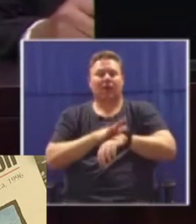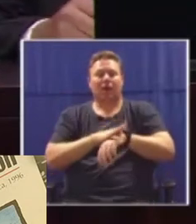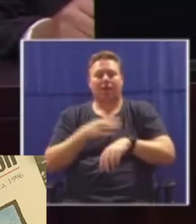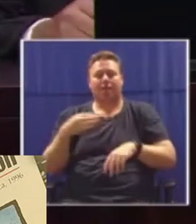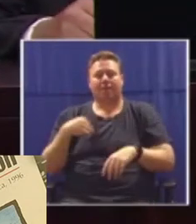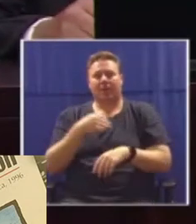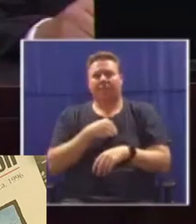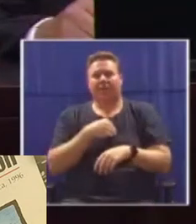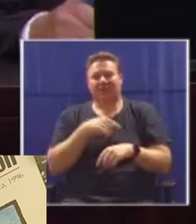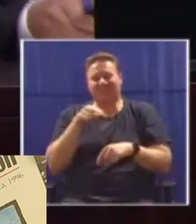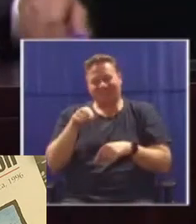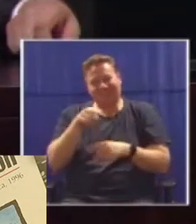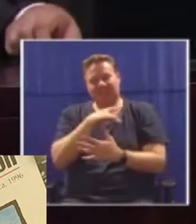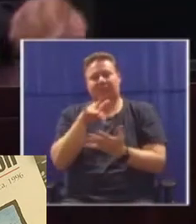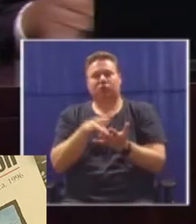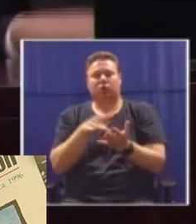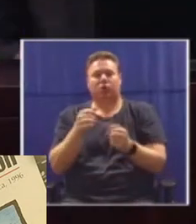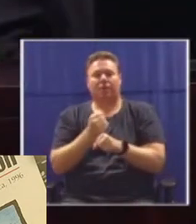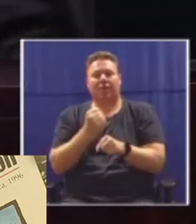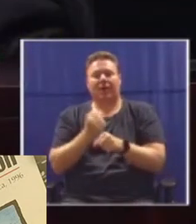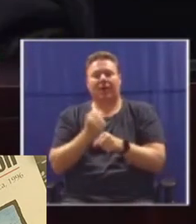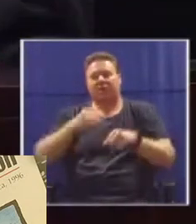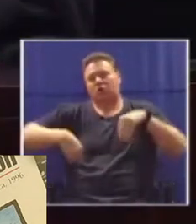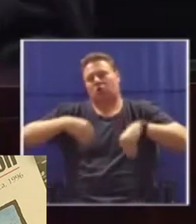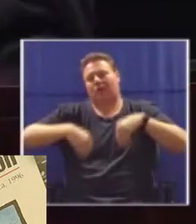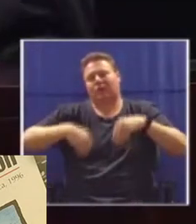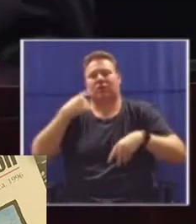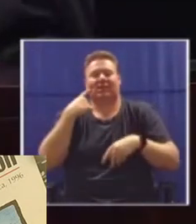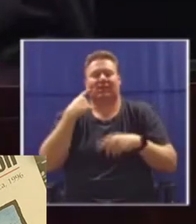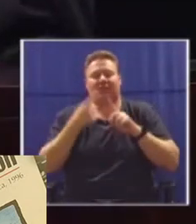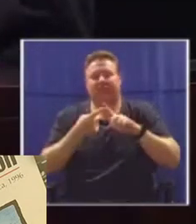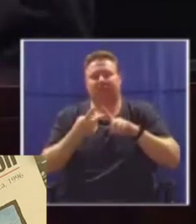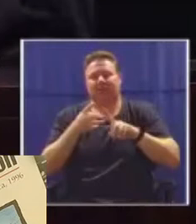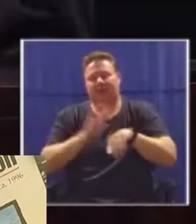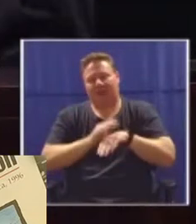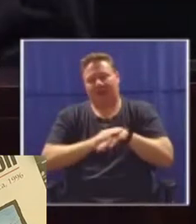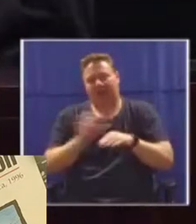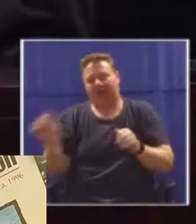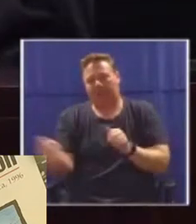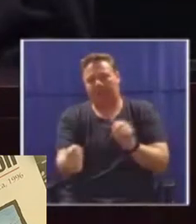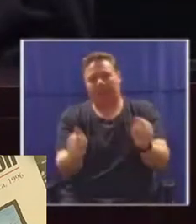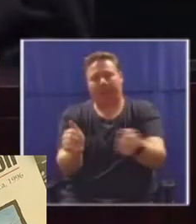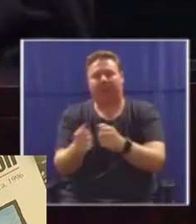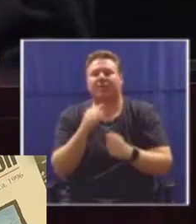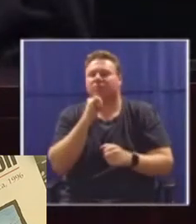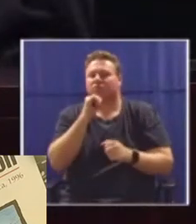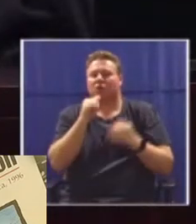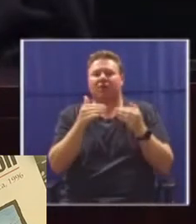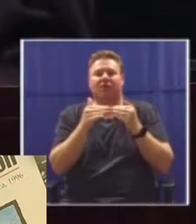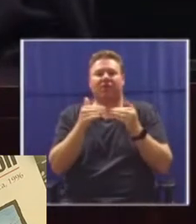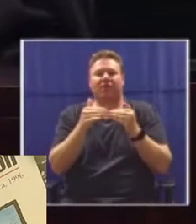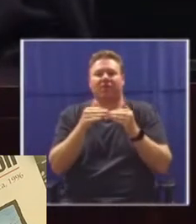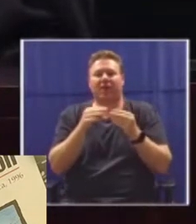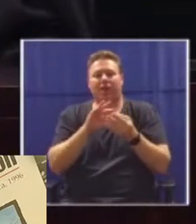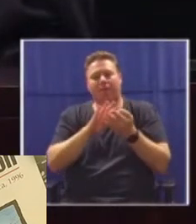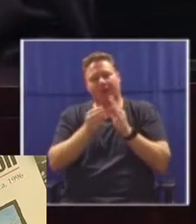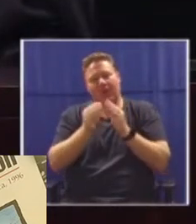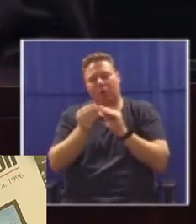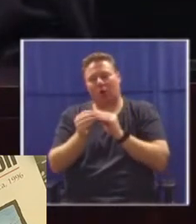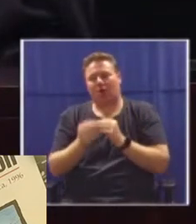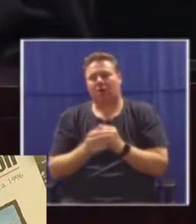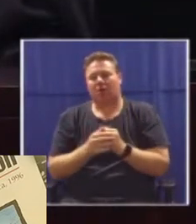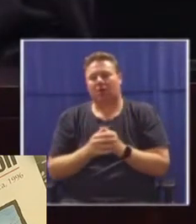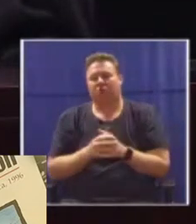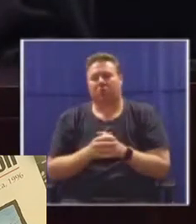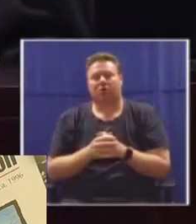a fertile breeding ground for corruption, cadre deployment, and unfair manipulation. We also want